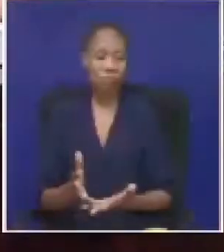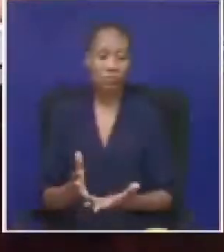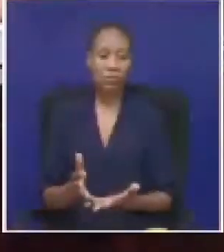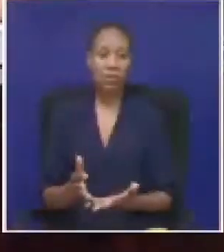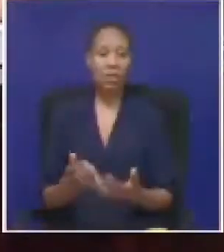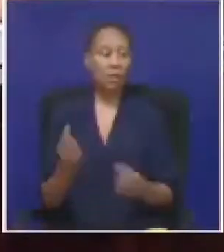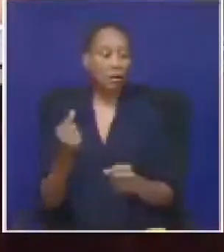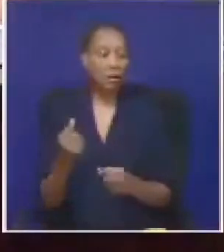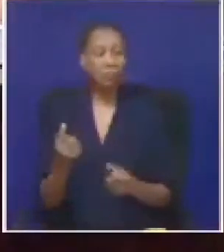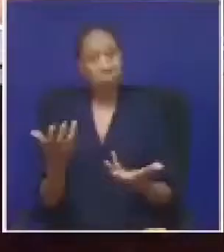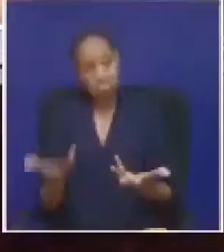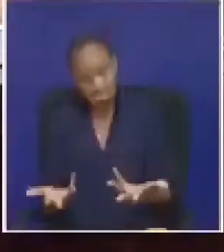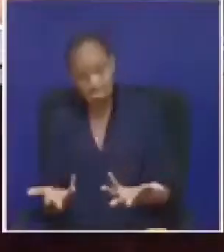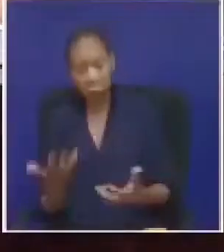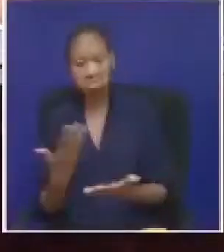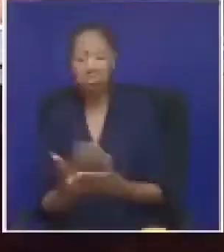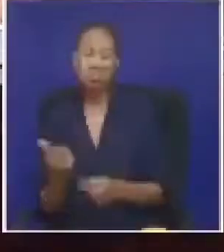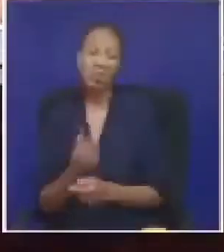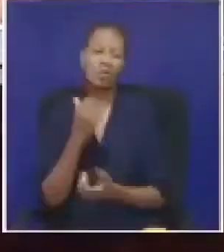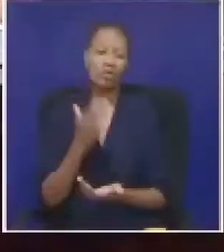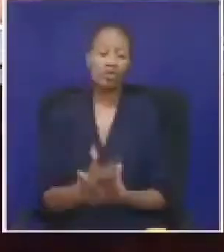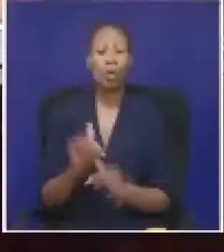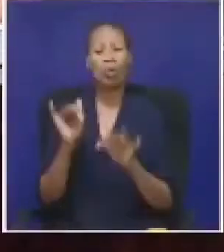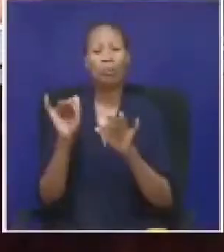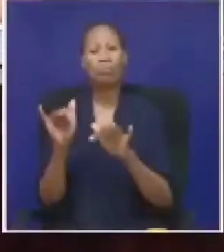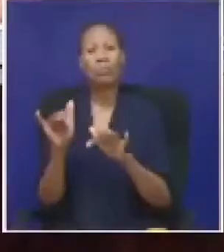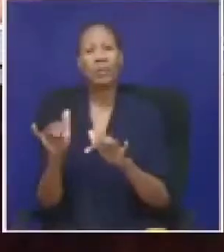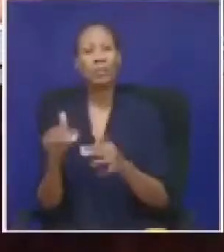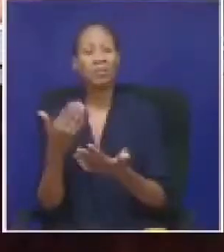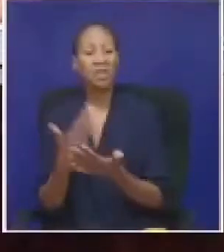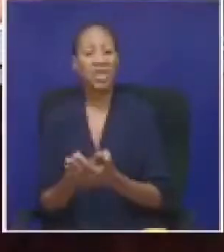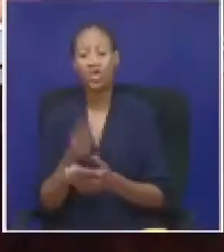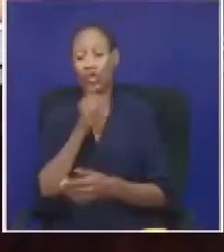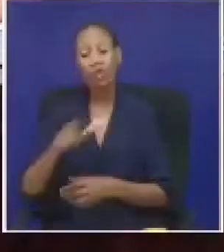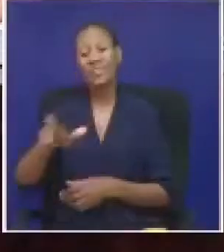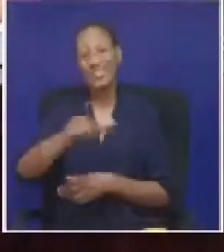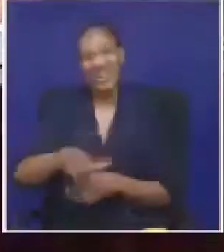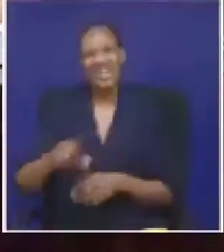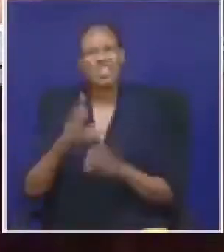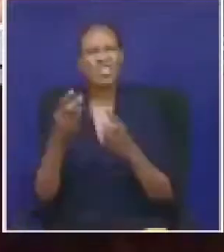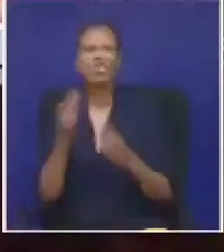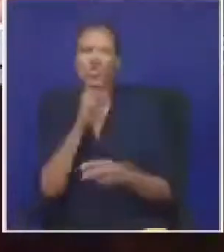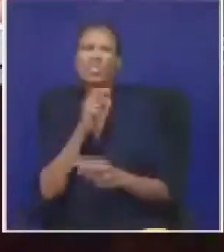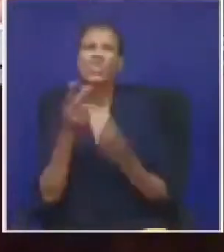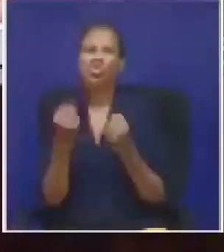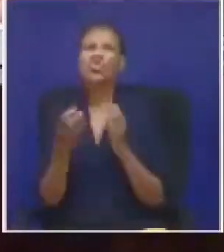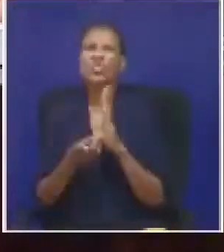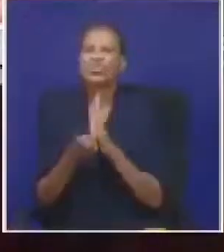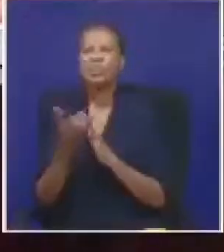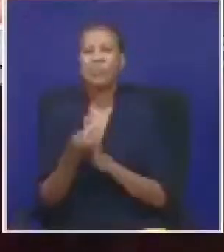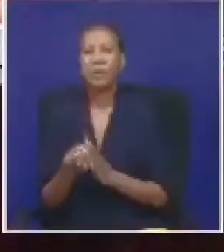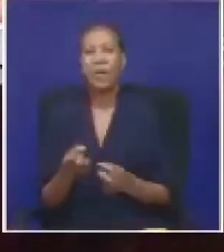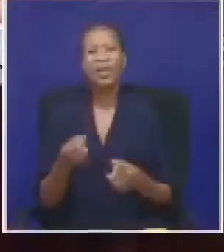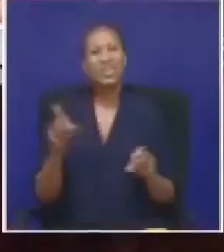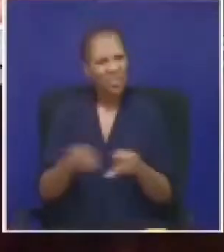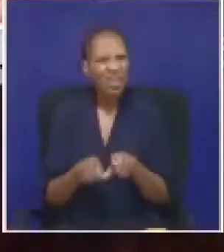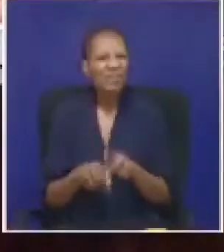that people can come up with new development. But we are giving people farms as we